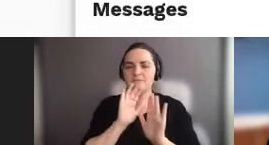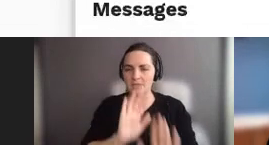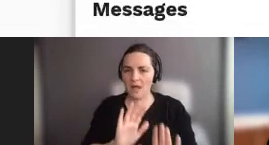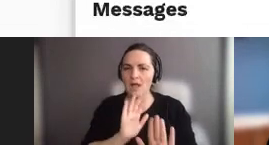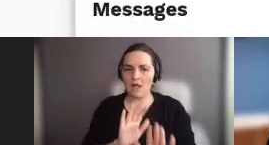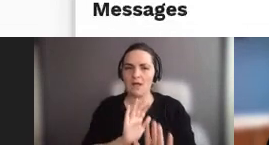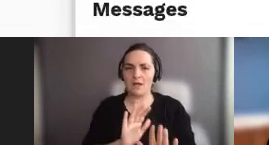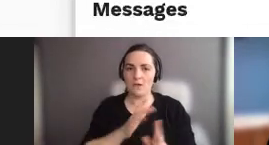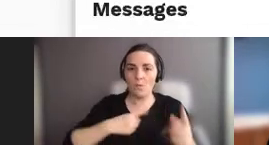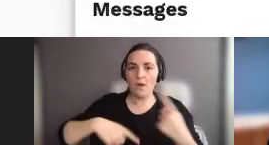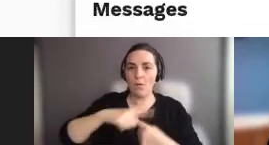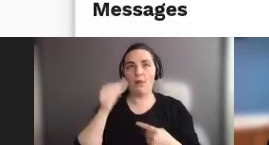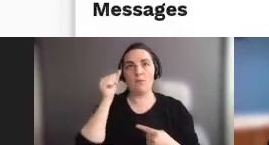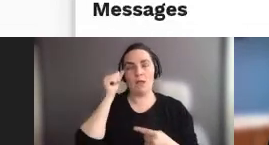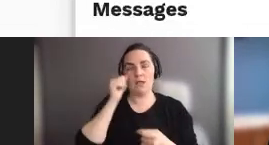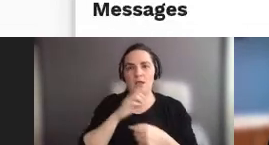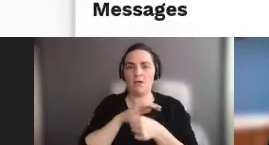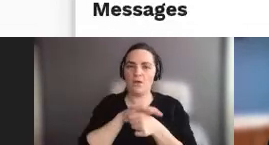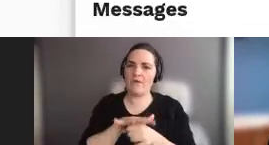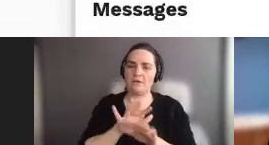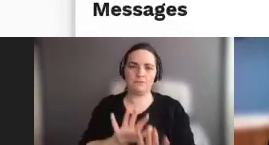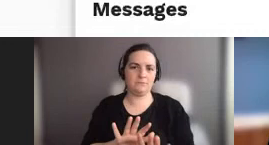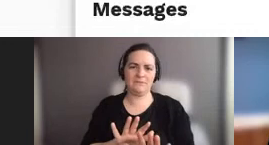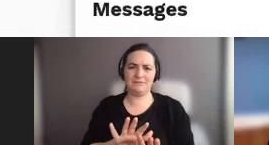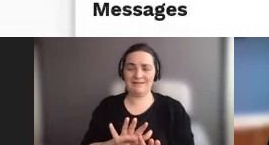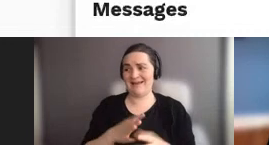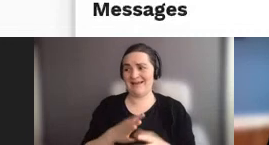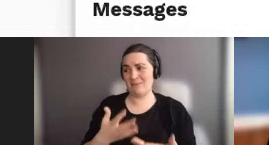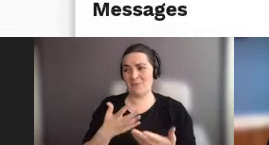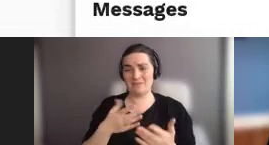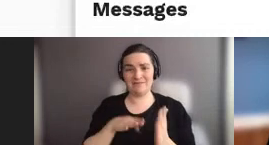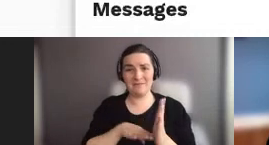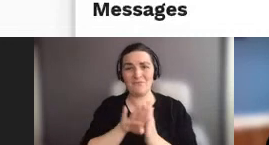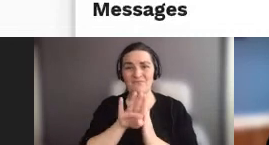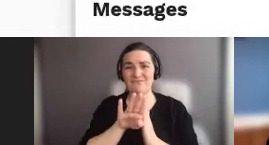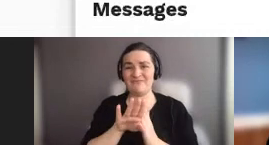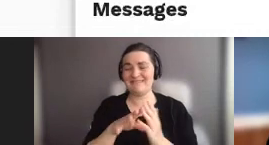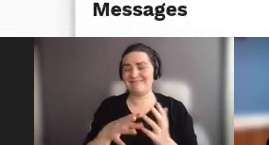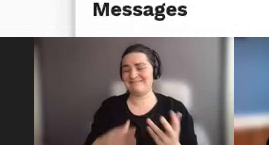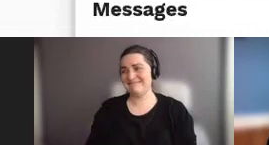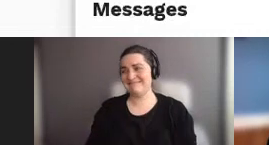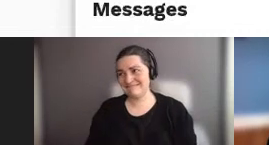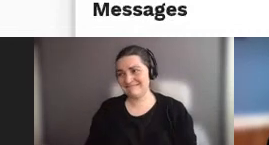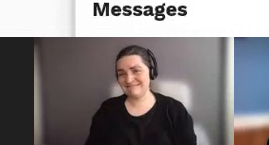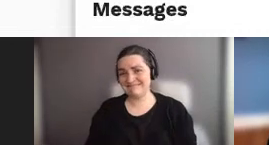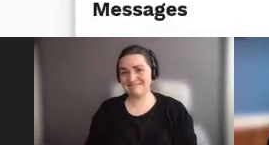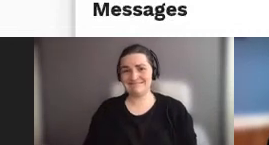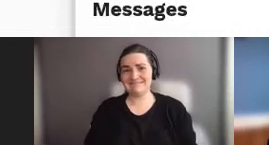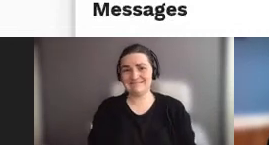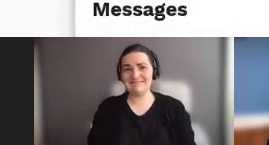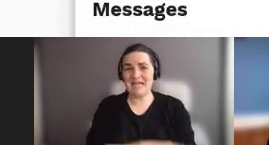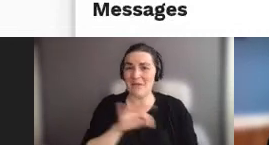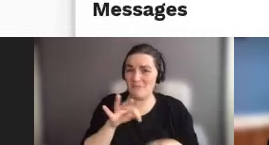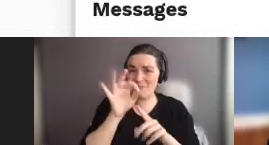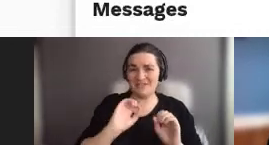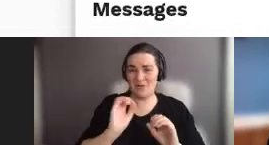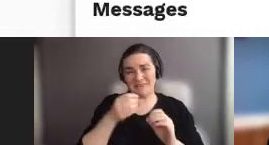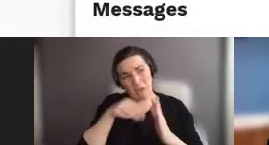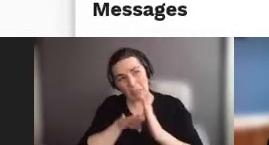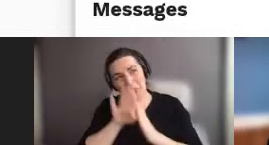You know, we're all conscious about COVID, and it's not getting any better from what I can make out. So look at the module reading list and